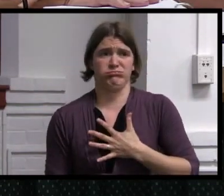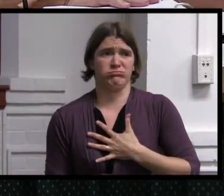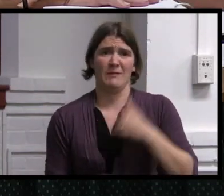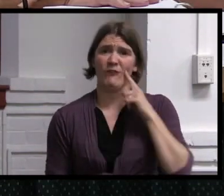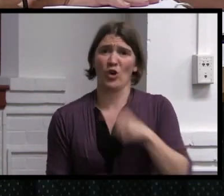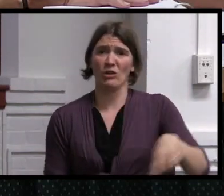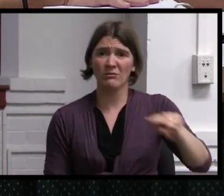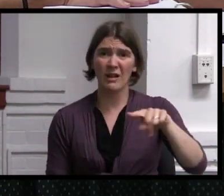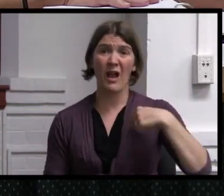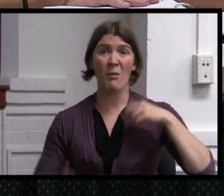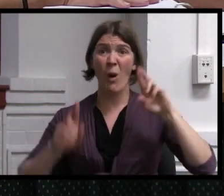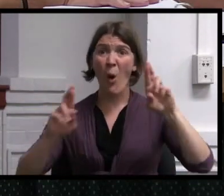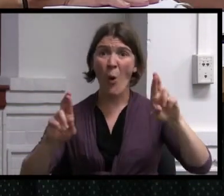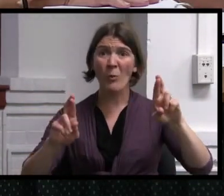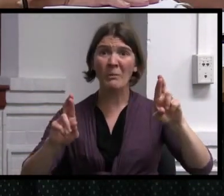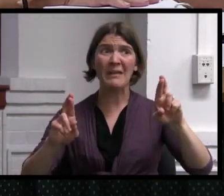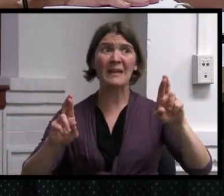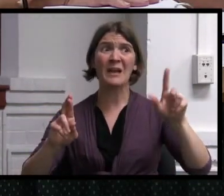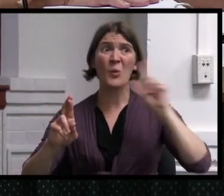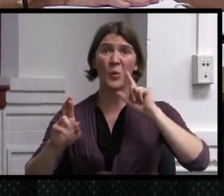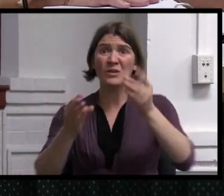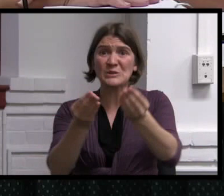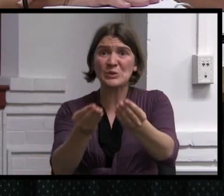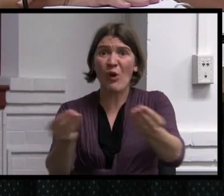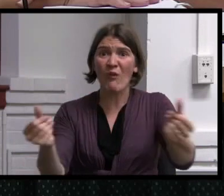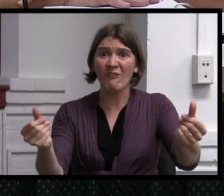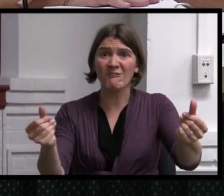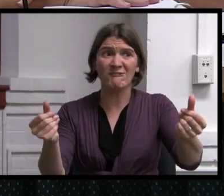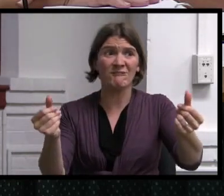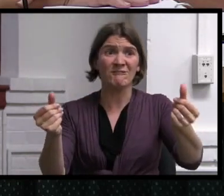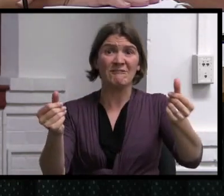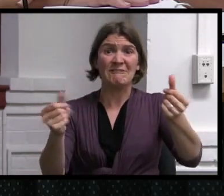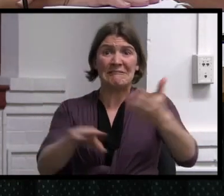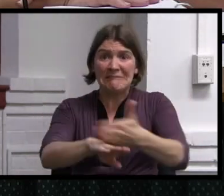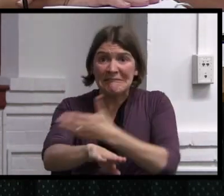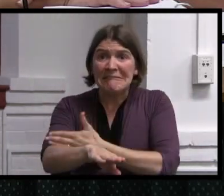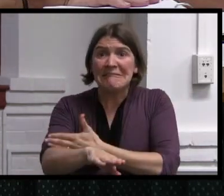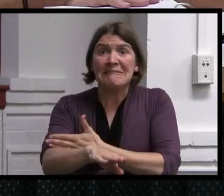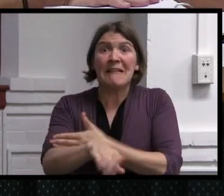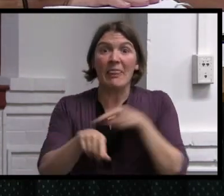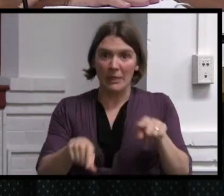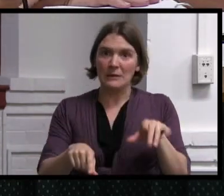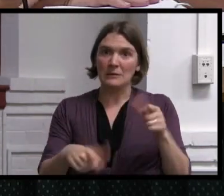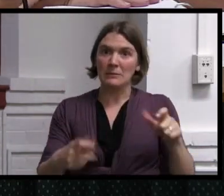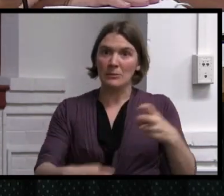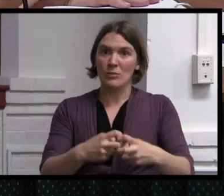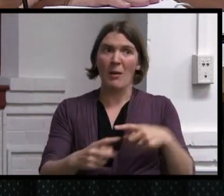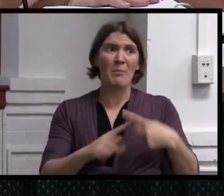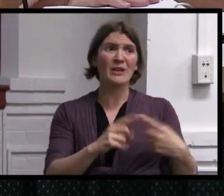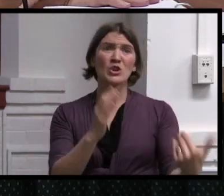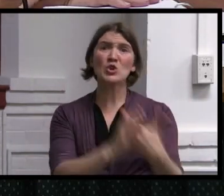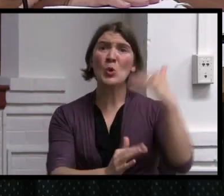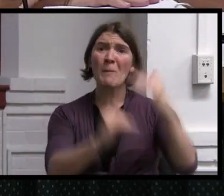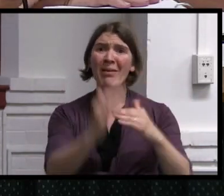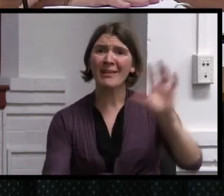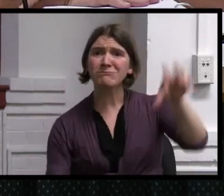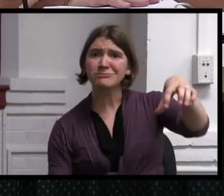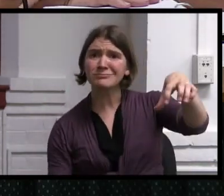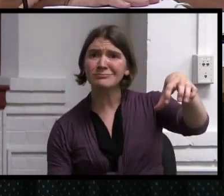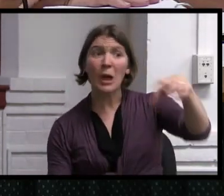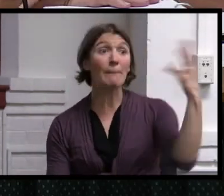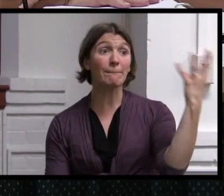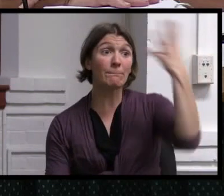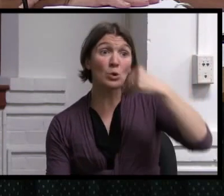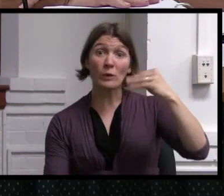hopefully... It can be resolved. Yeah, it can be resolved, right. because it's a problem. Well, and it's a brand new building, and it's